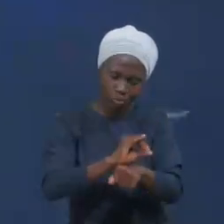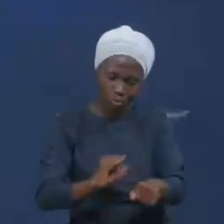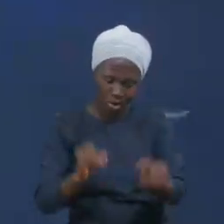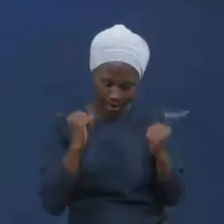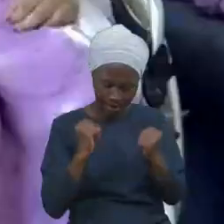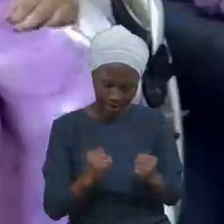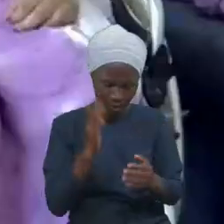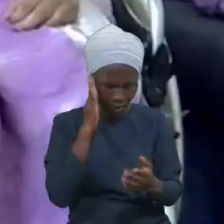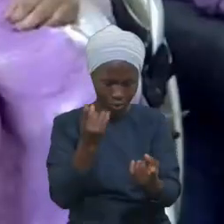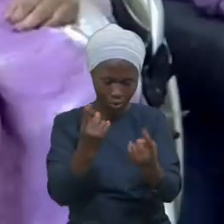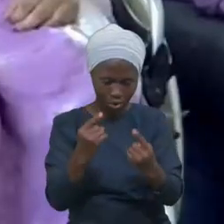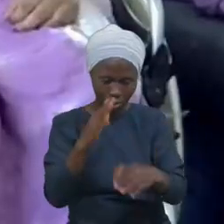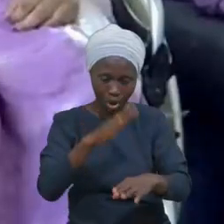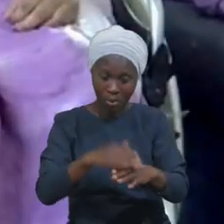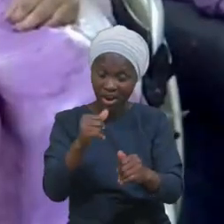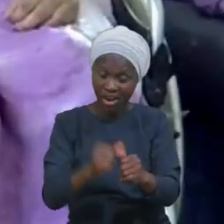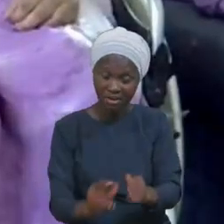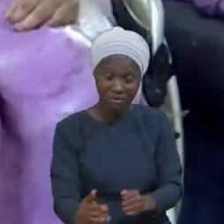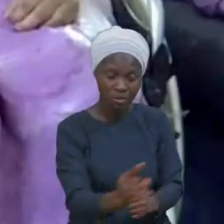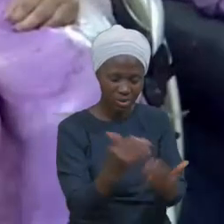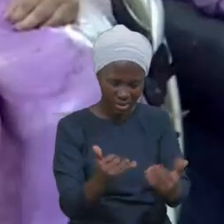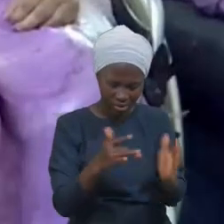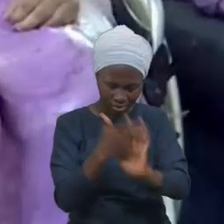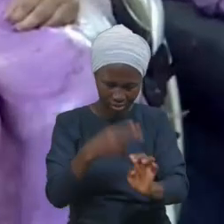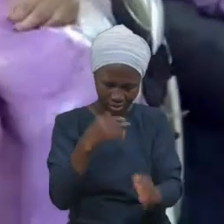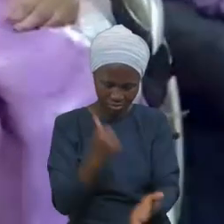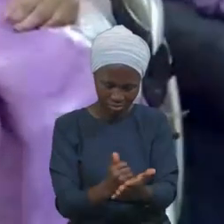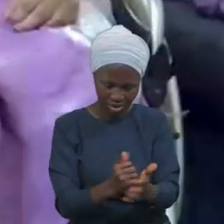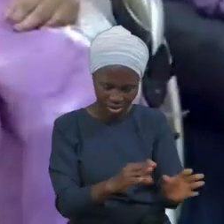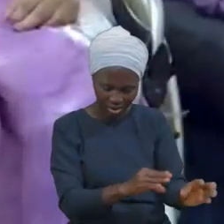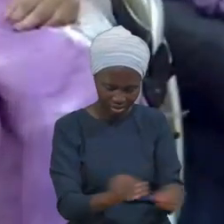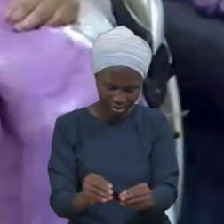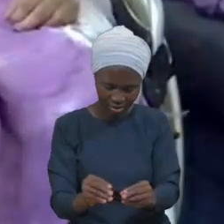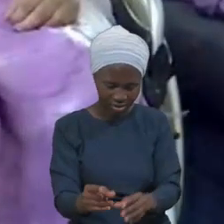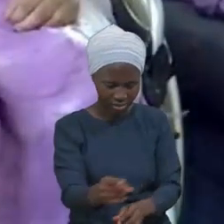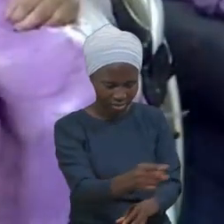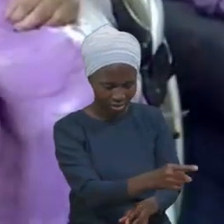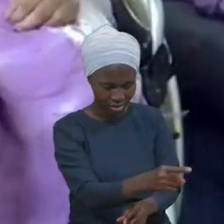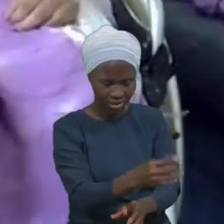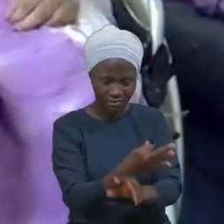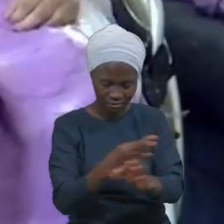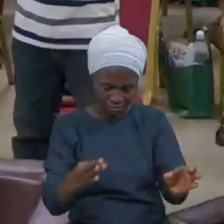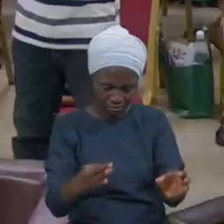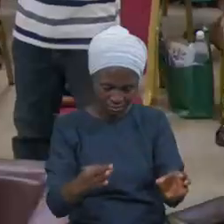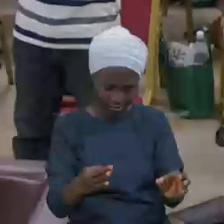will come upon everyone right now. Set them